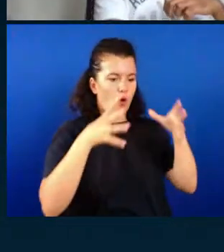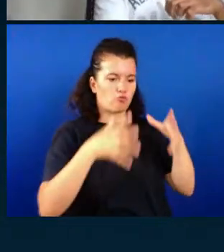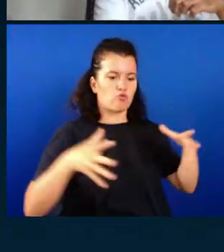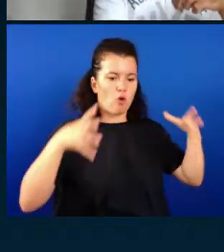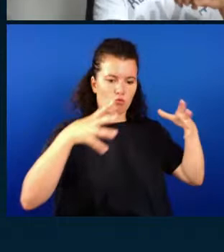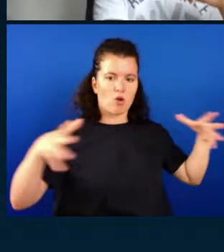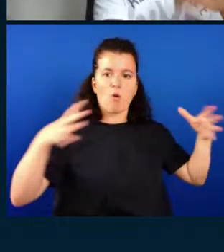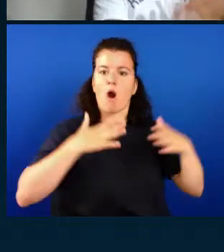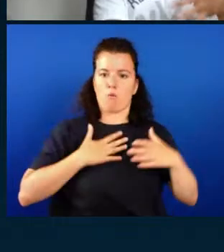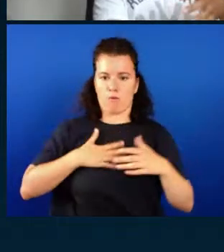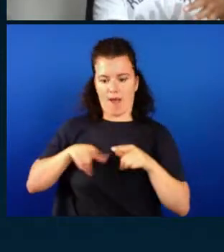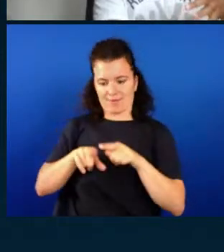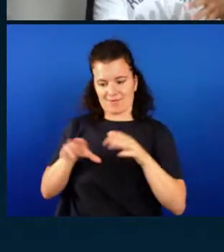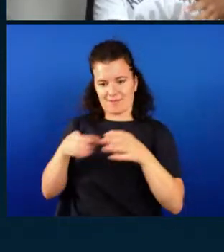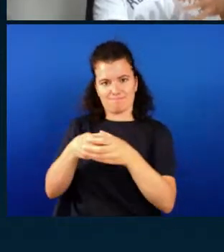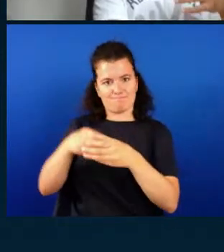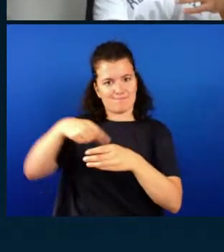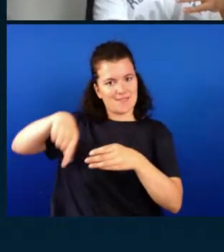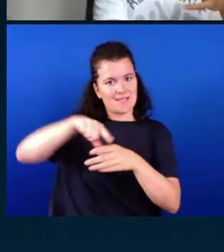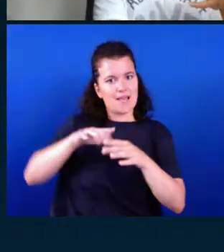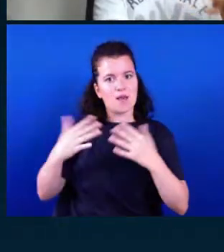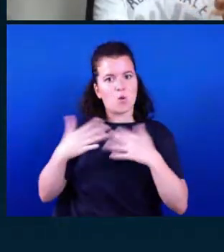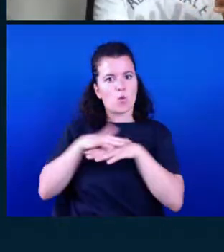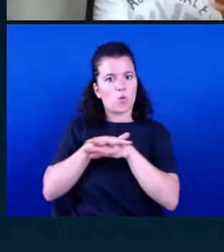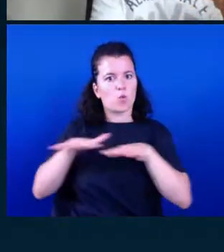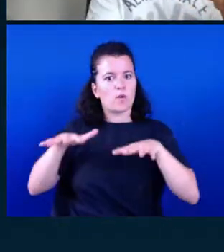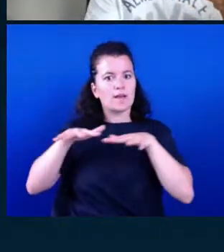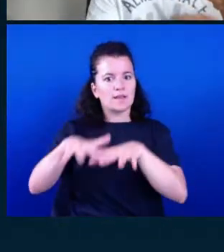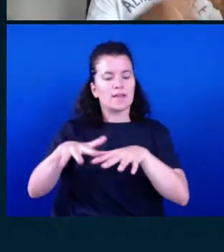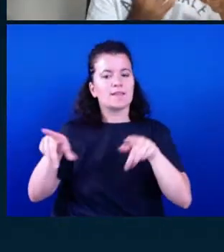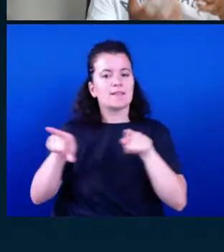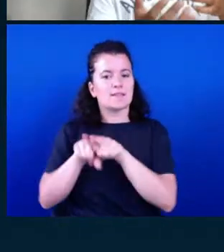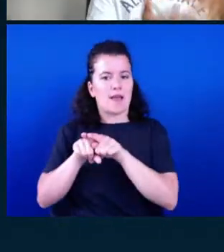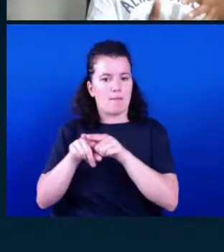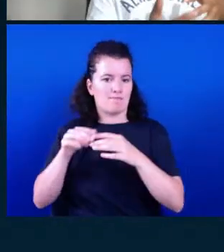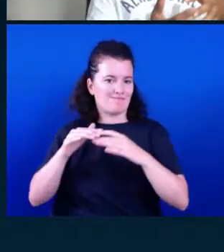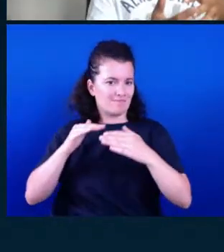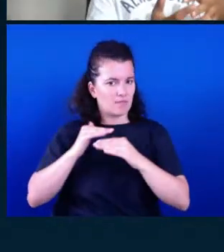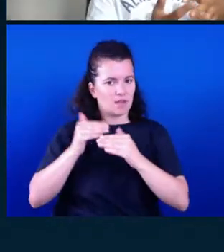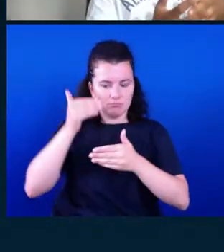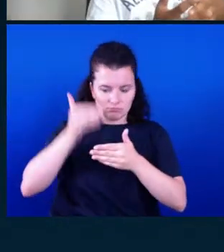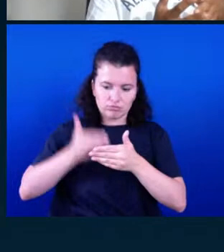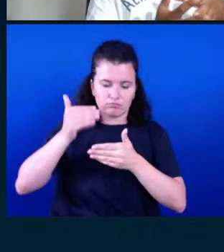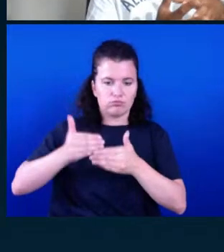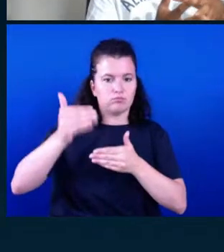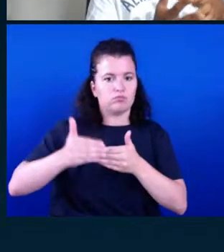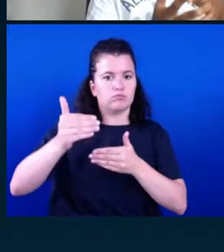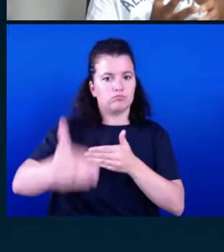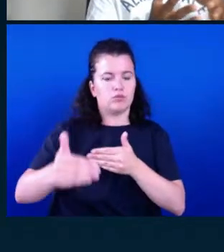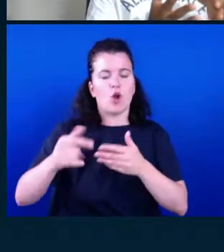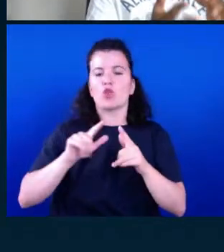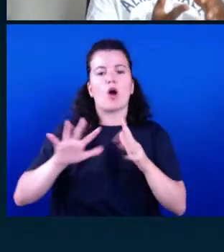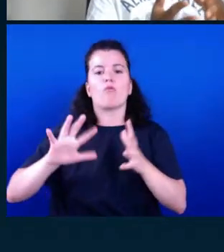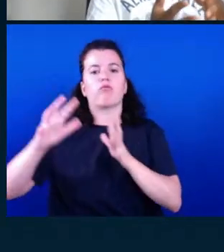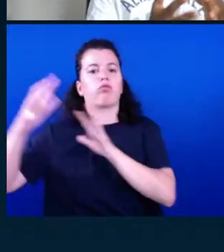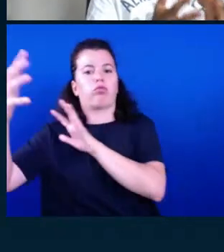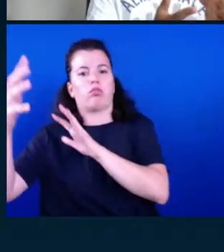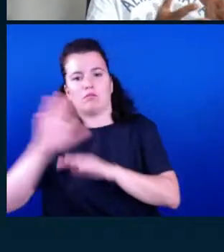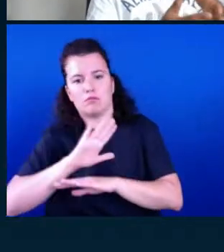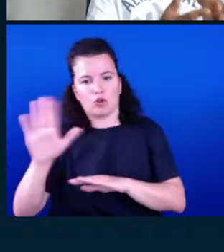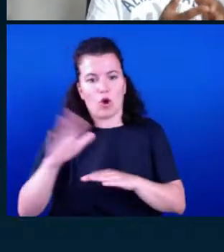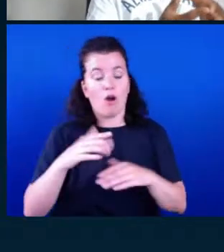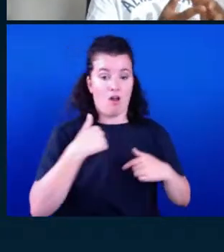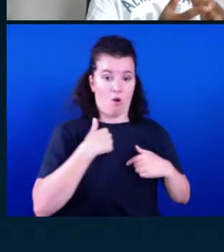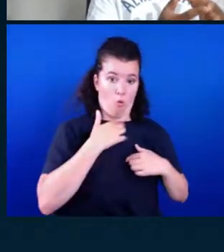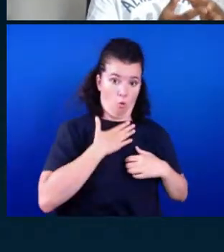further. So the main part is configuration drift, which I'm trying to address here. So what we